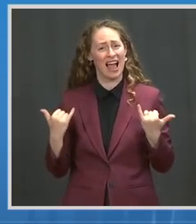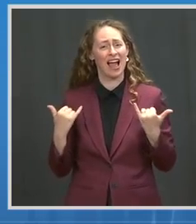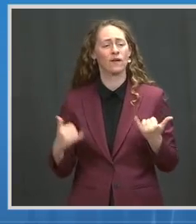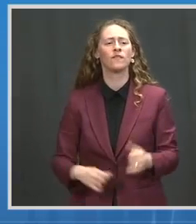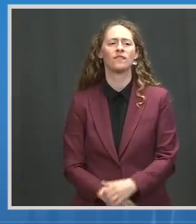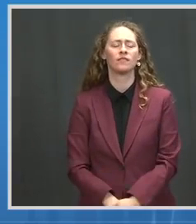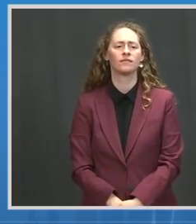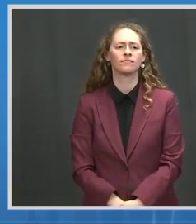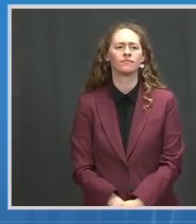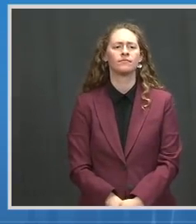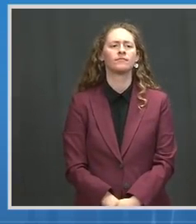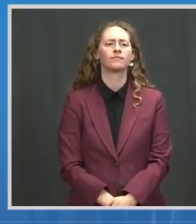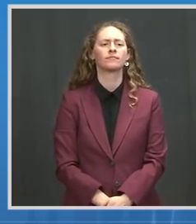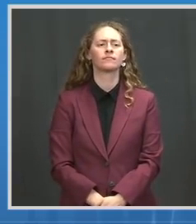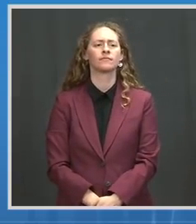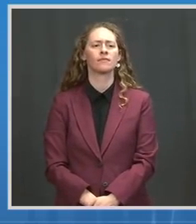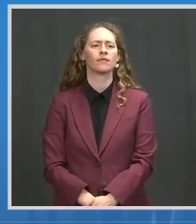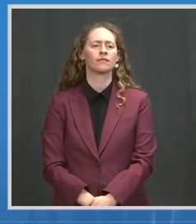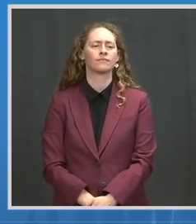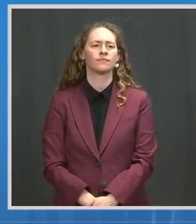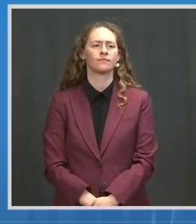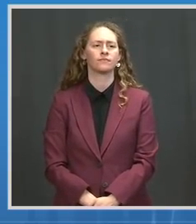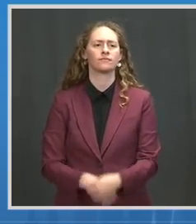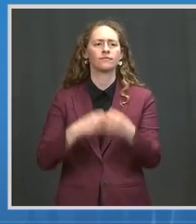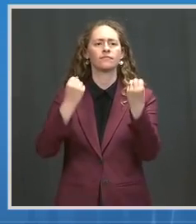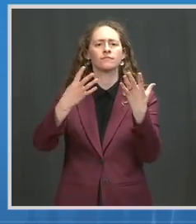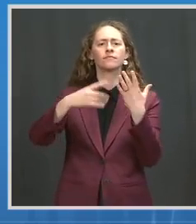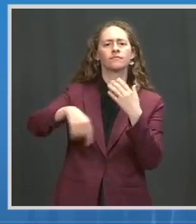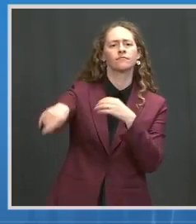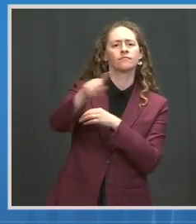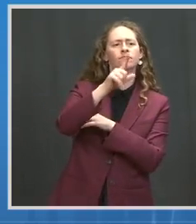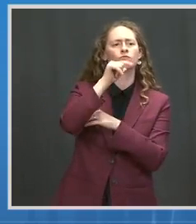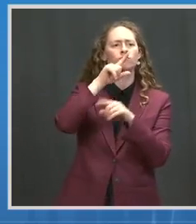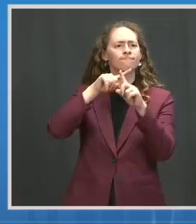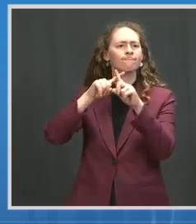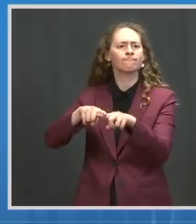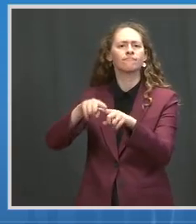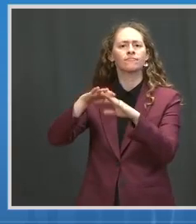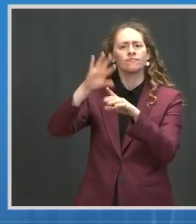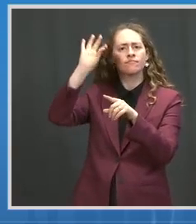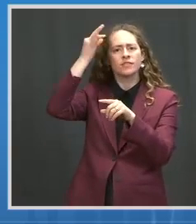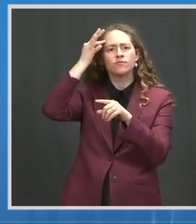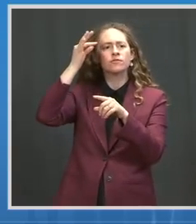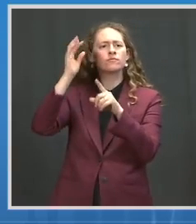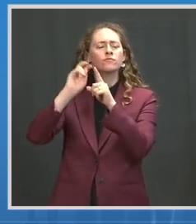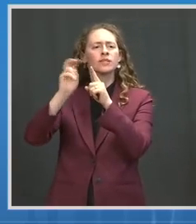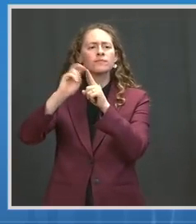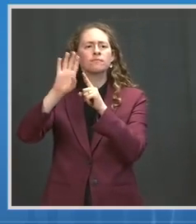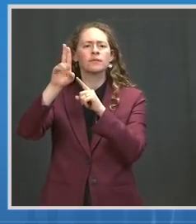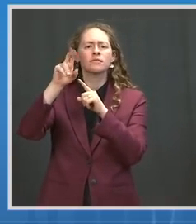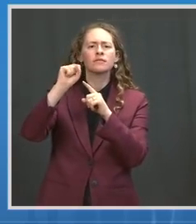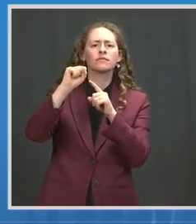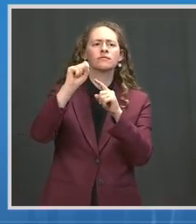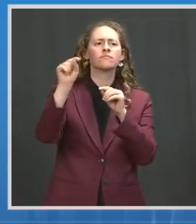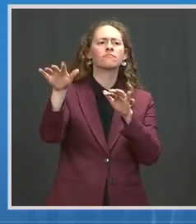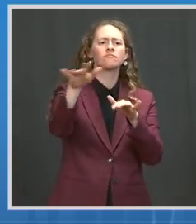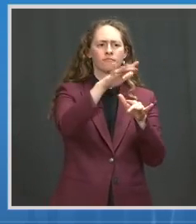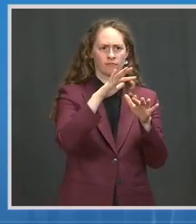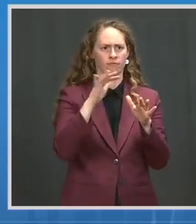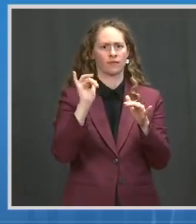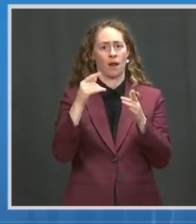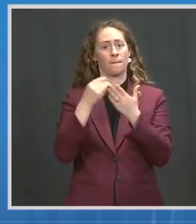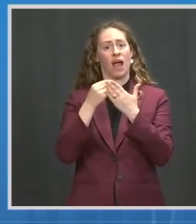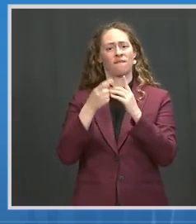by the American Rescue Plan, which has provided more than $30 billion in support for transit agencies. And several of these